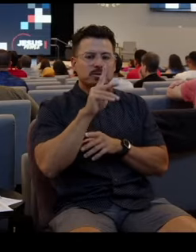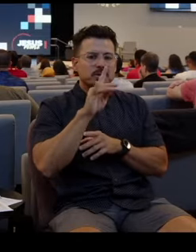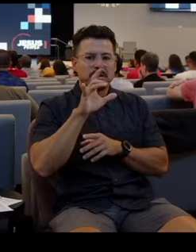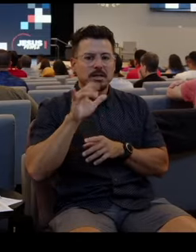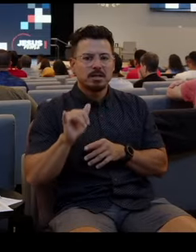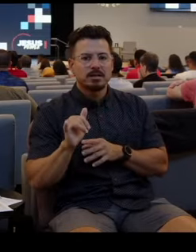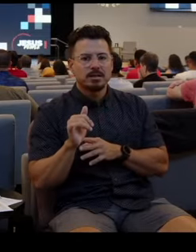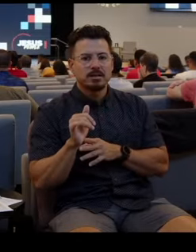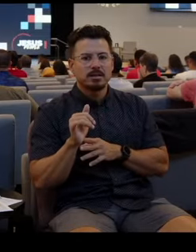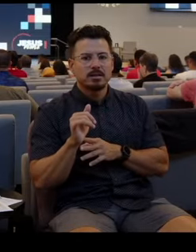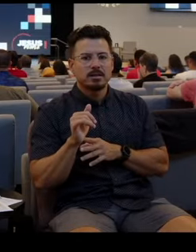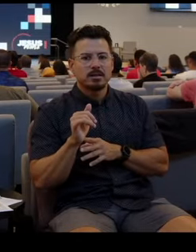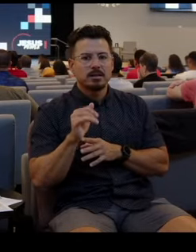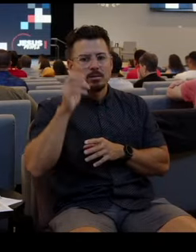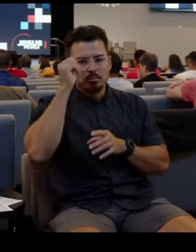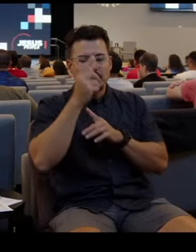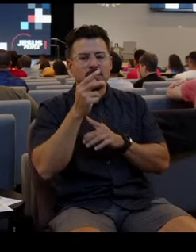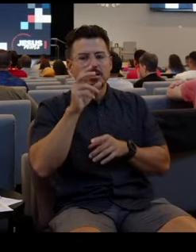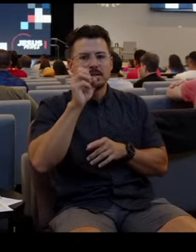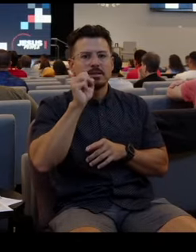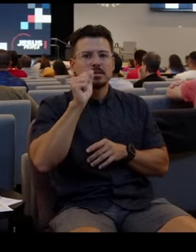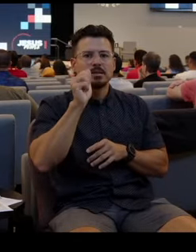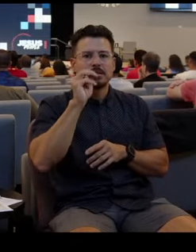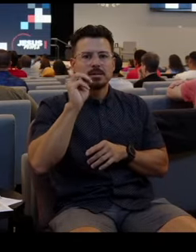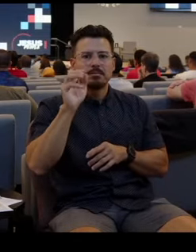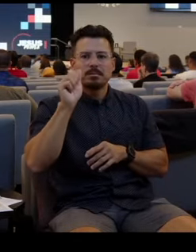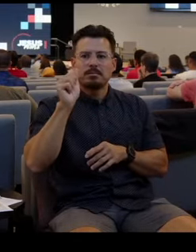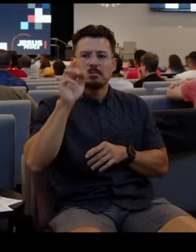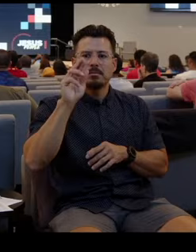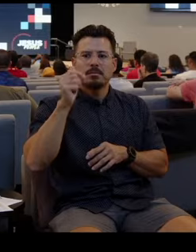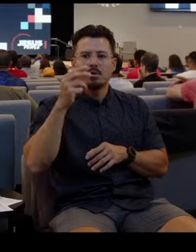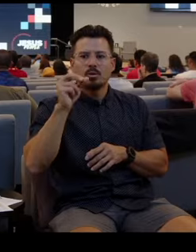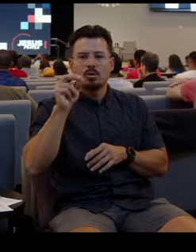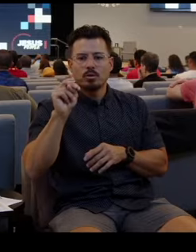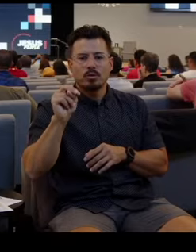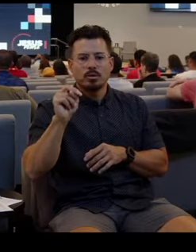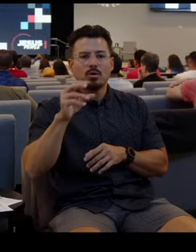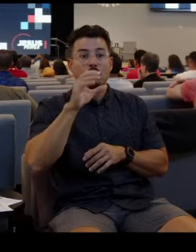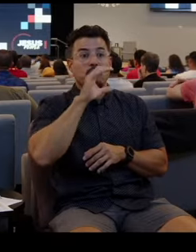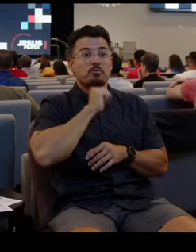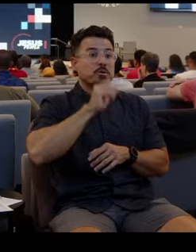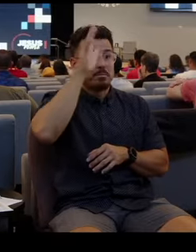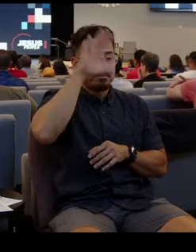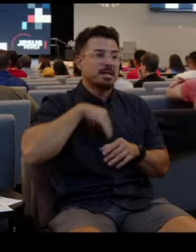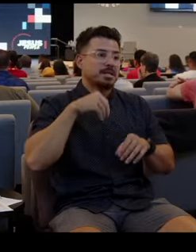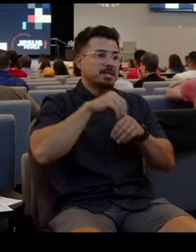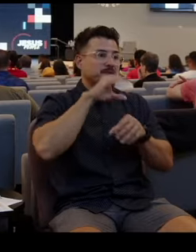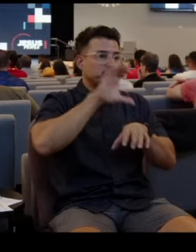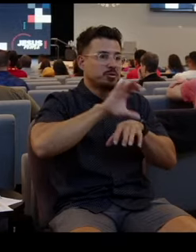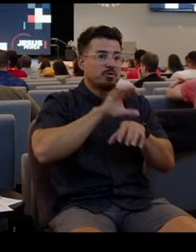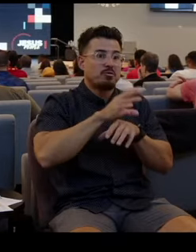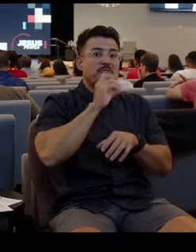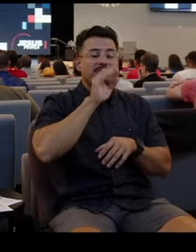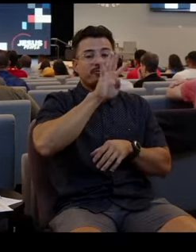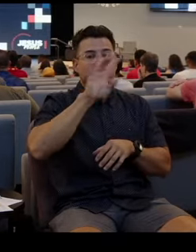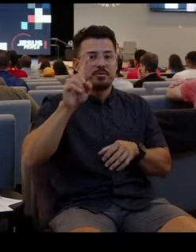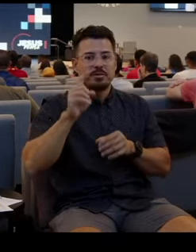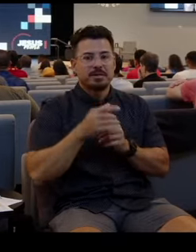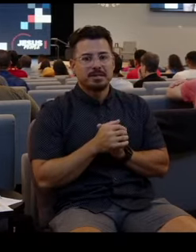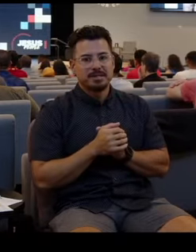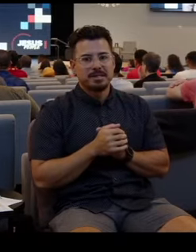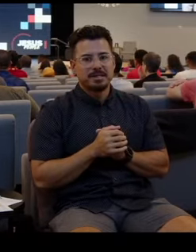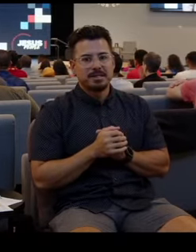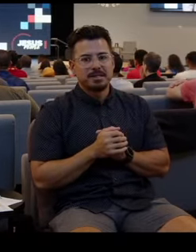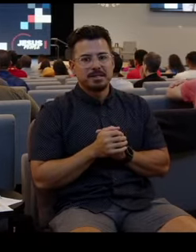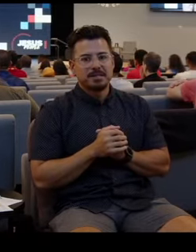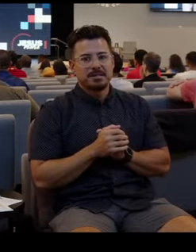age. I think we had a brother named Sam Aragon, who was the old man in the church. was like 41 at the time. And we